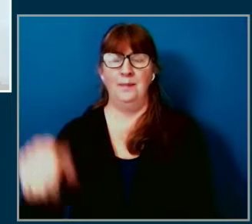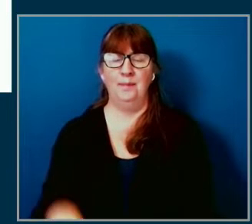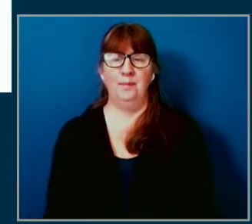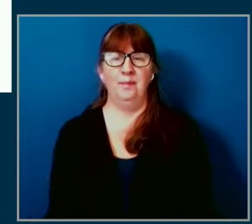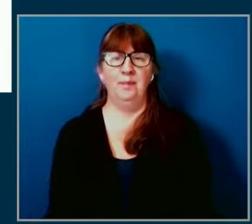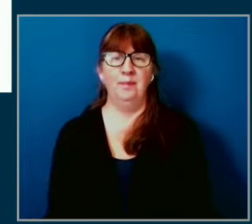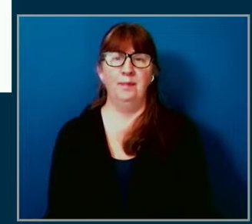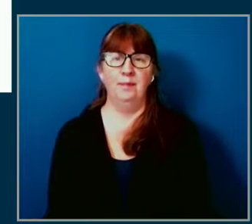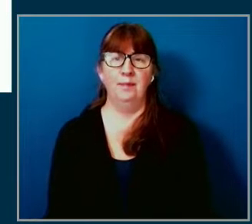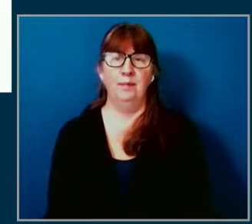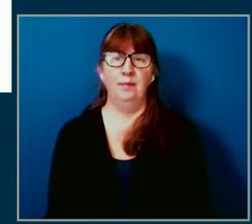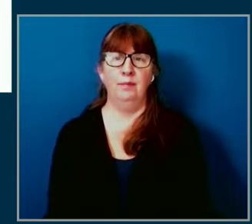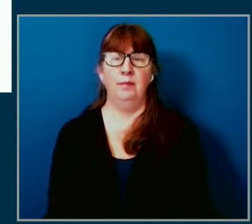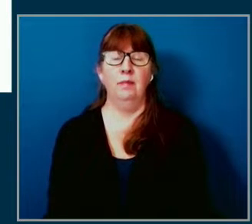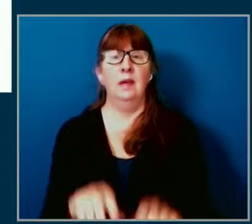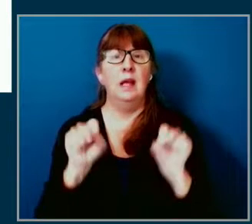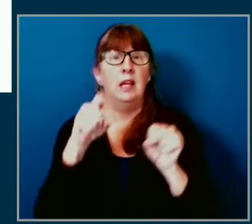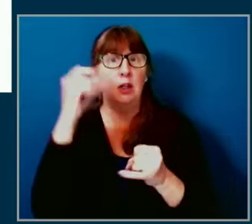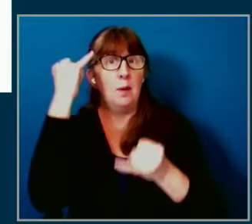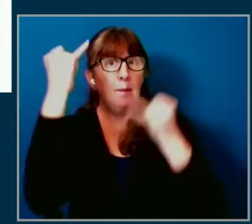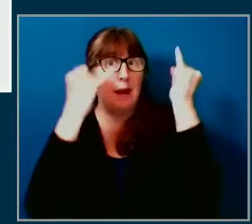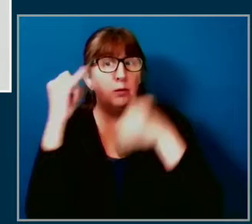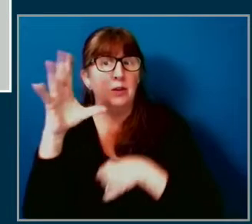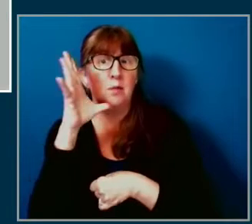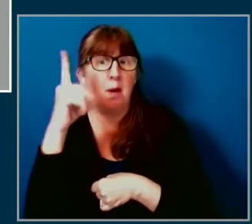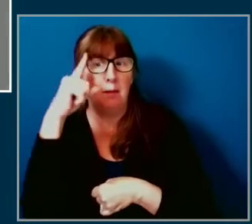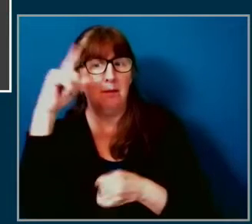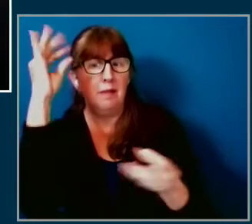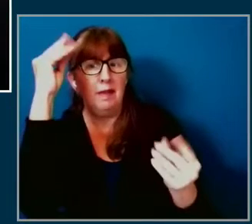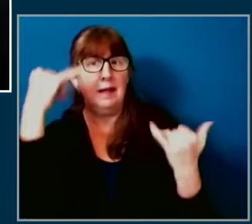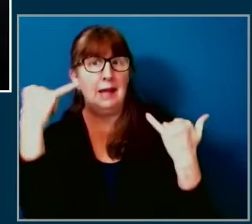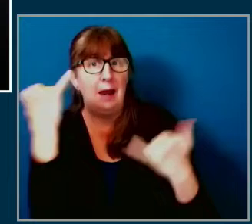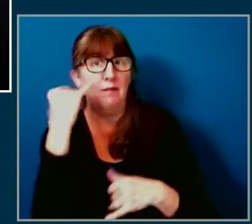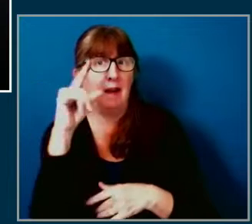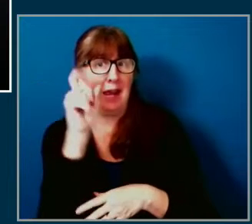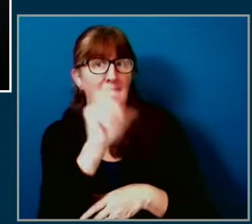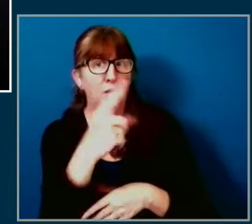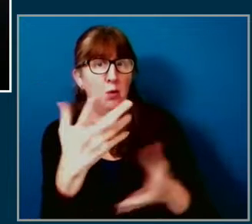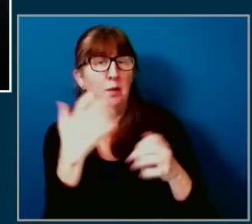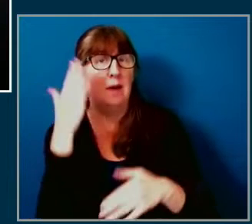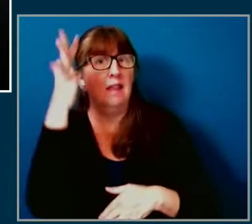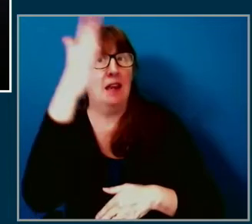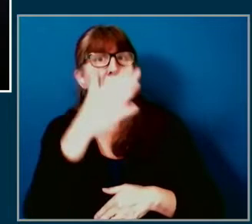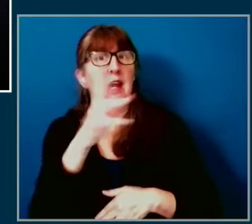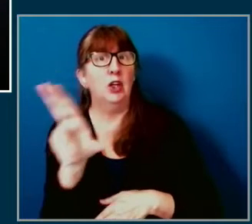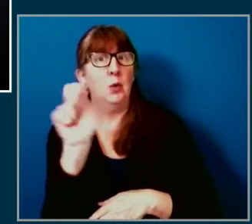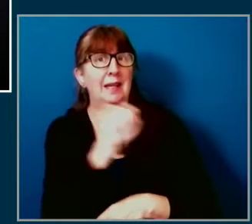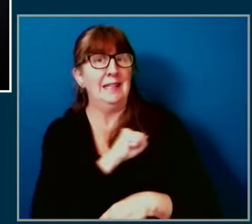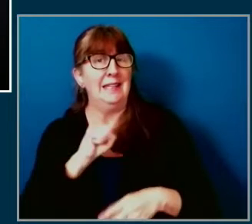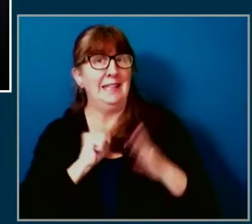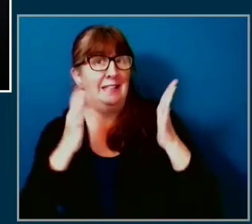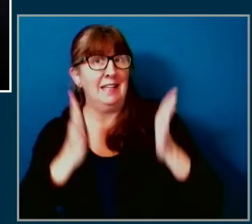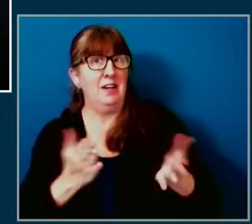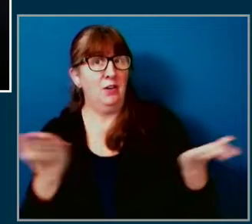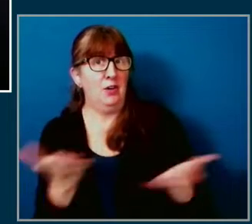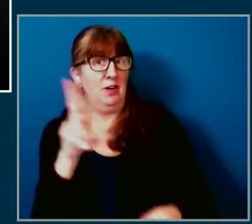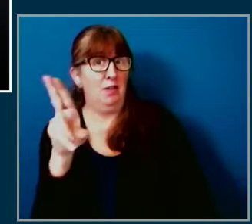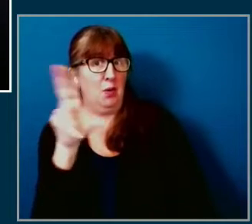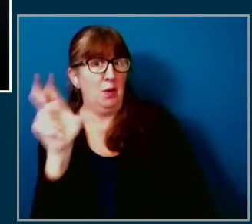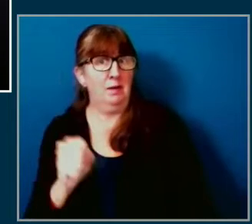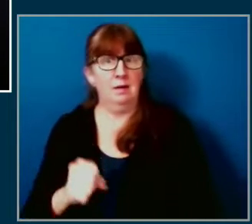Can you imagine what your mom would be thinking now as I ask you if you want to be the next U.S. Senator of the United States? I'm honored,